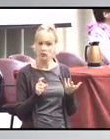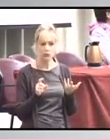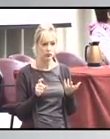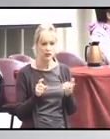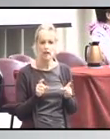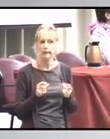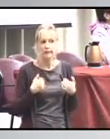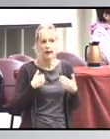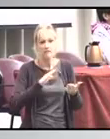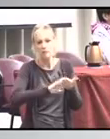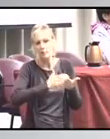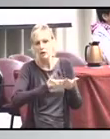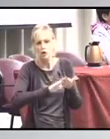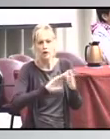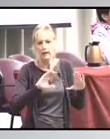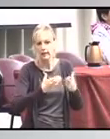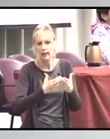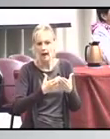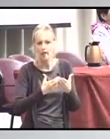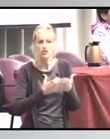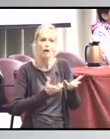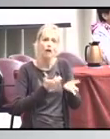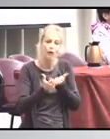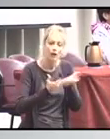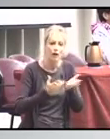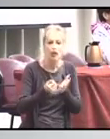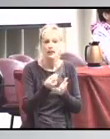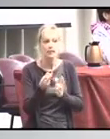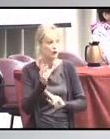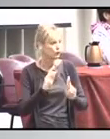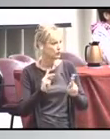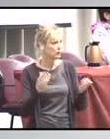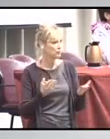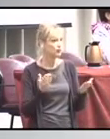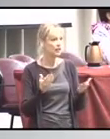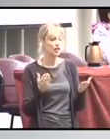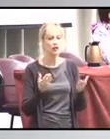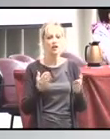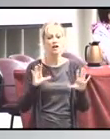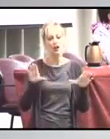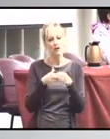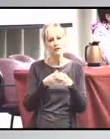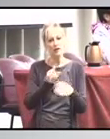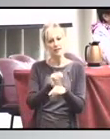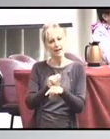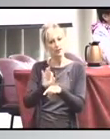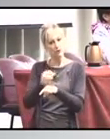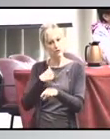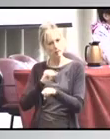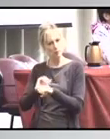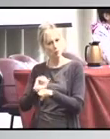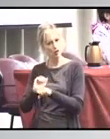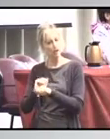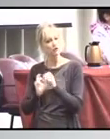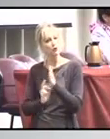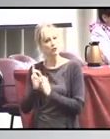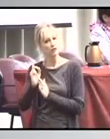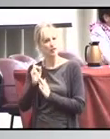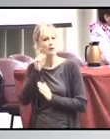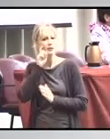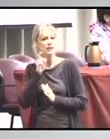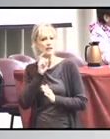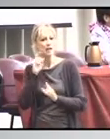do a cooking class and do it in connection with a cooking class. There's several people in this room who are on a task force that I've been working on to develop a sexual